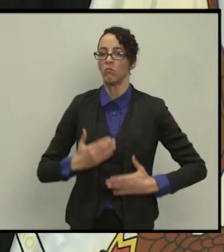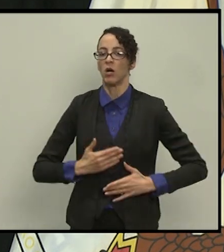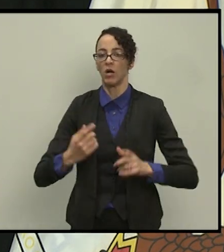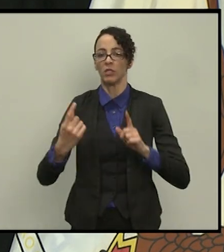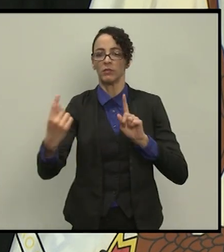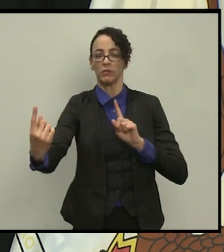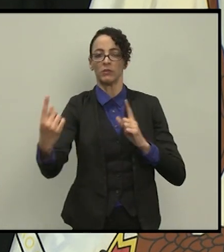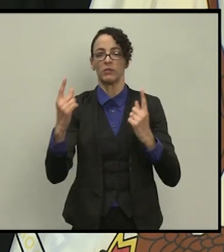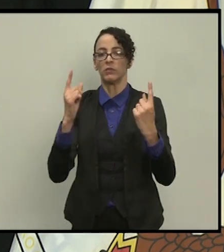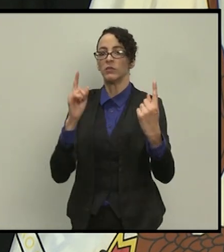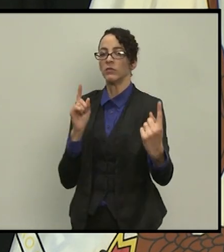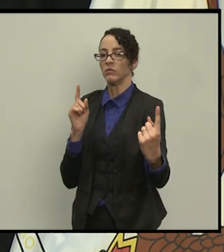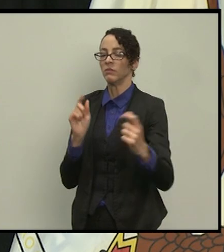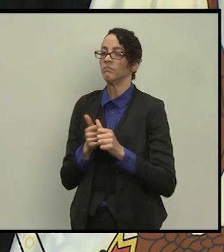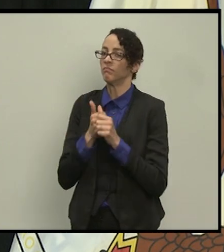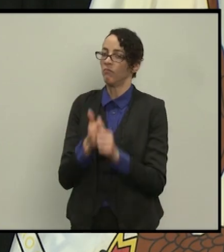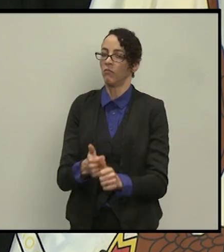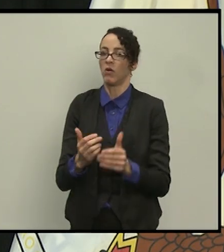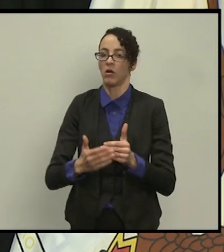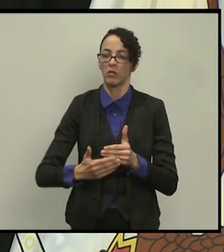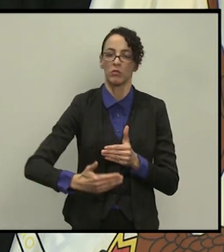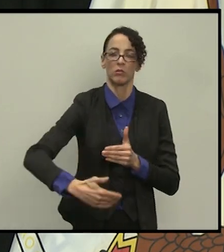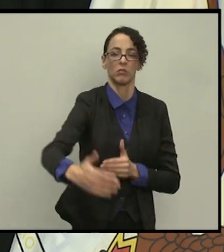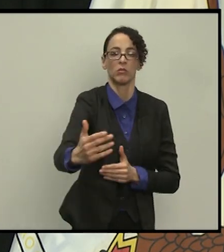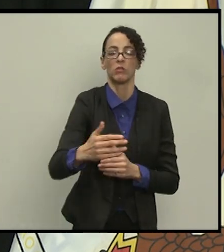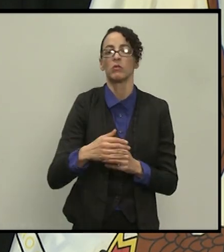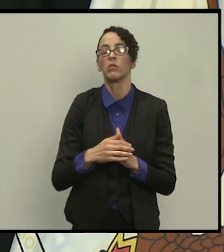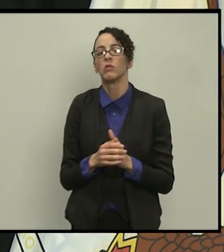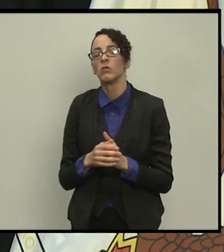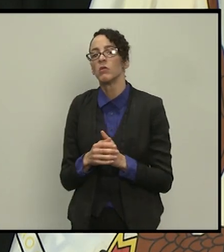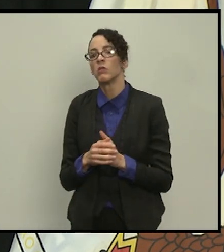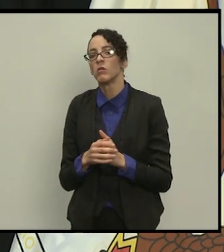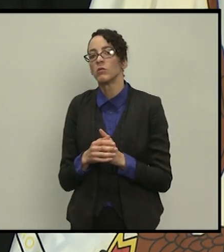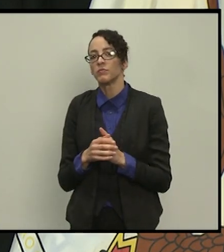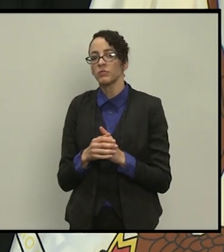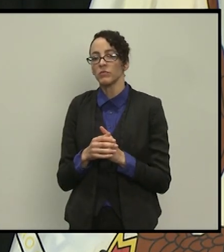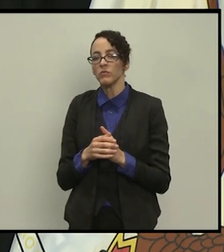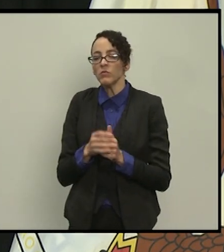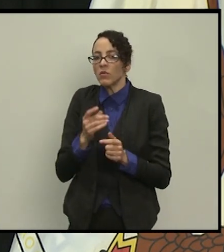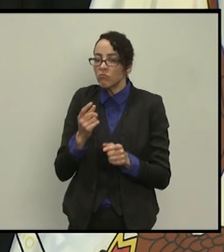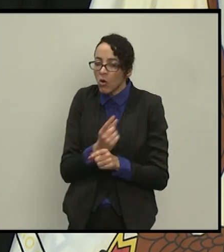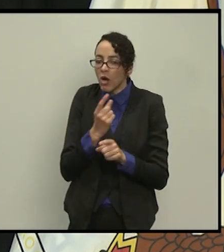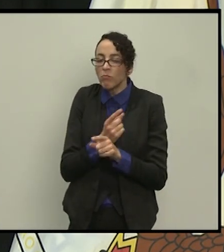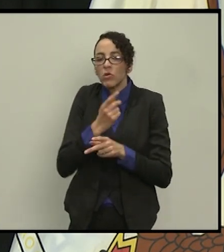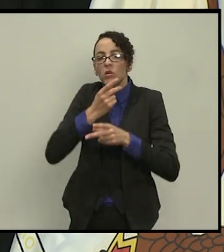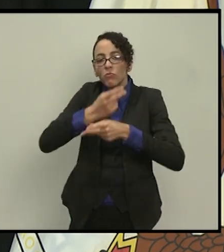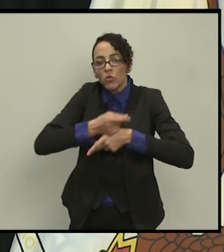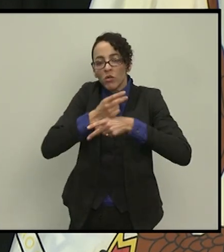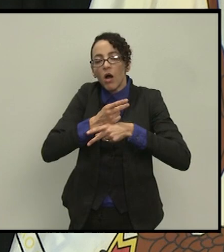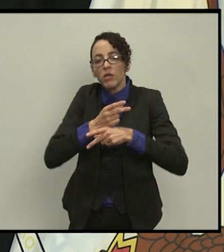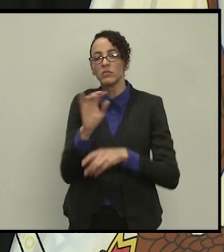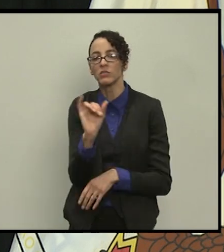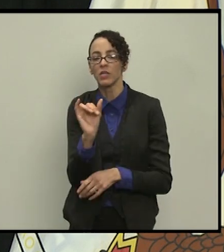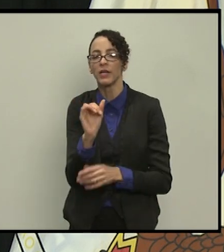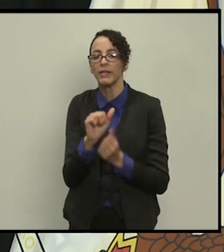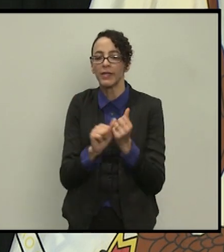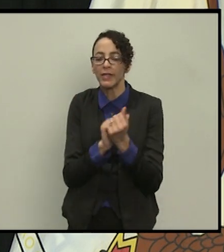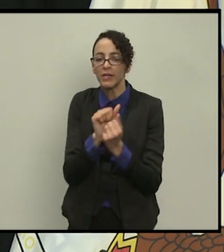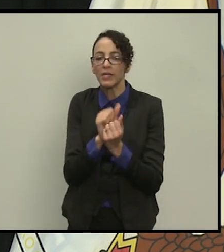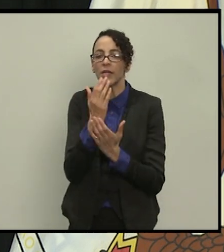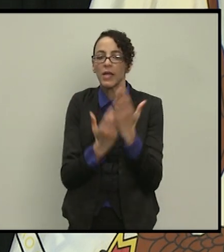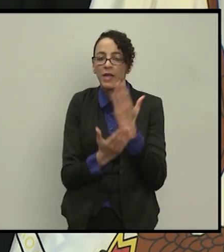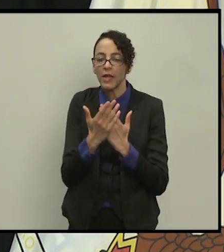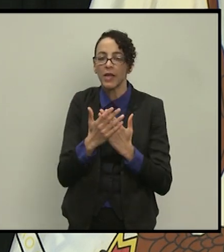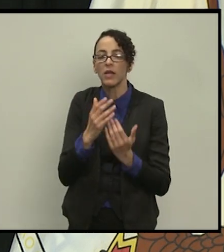guidelines are followed, that people take the proper precautions in terms of washing your hands, other